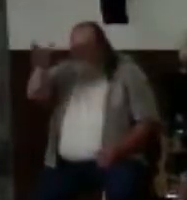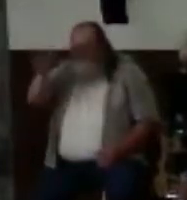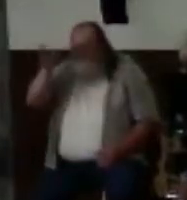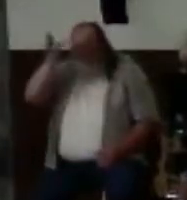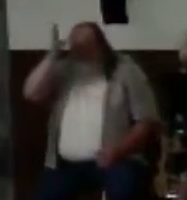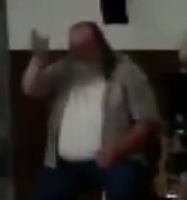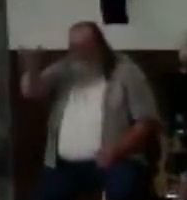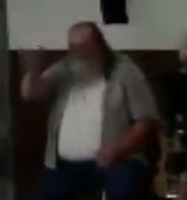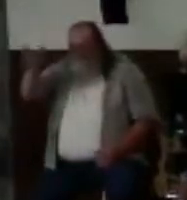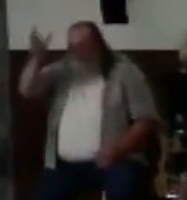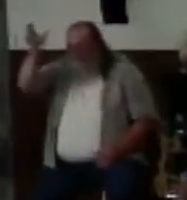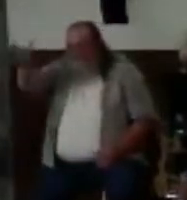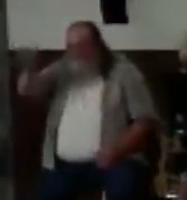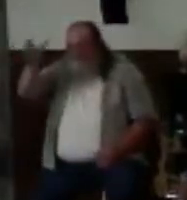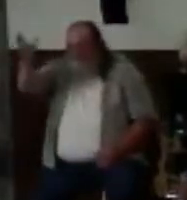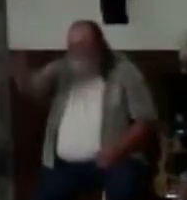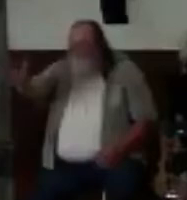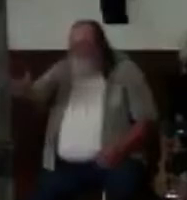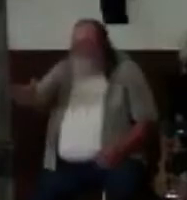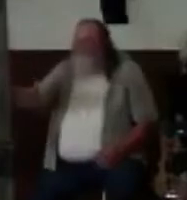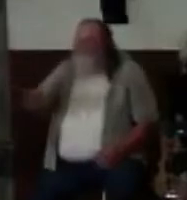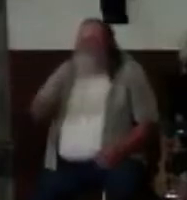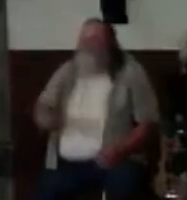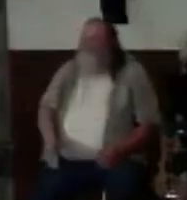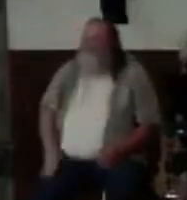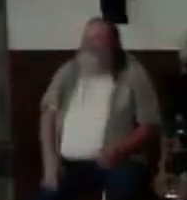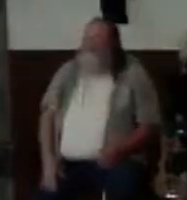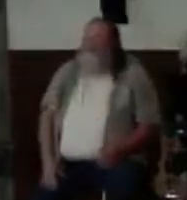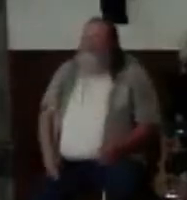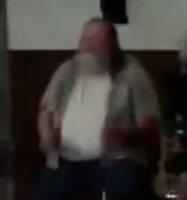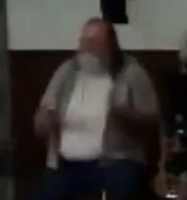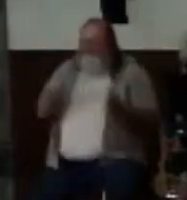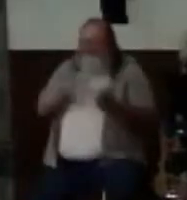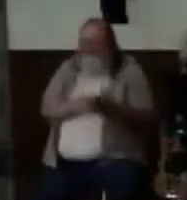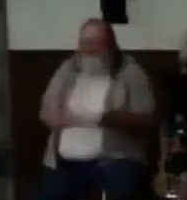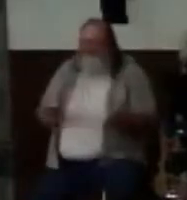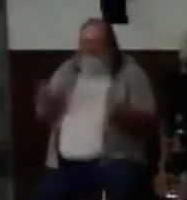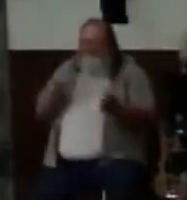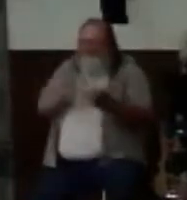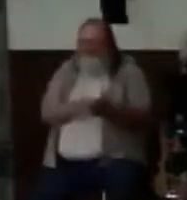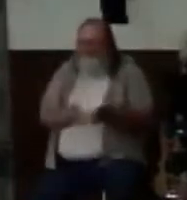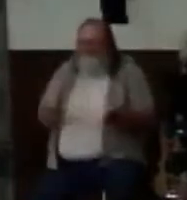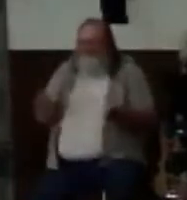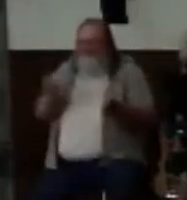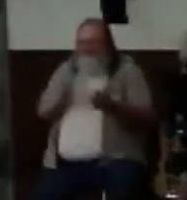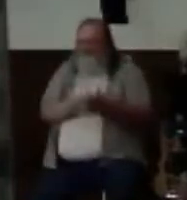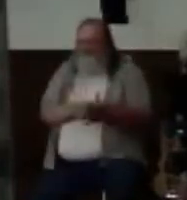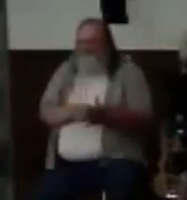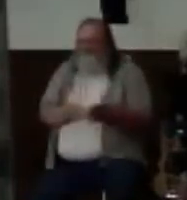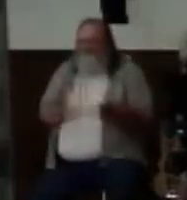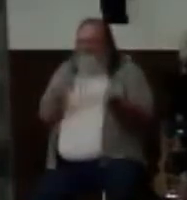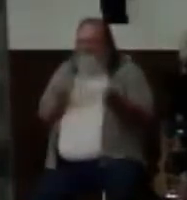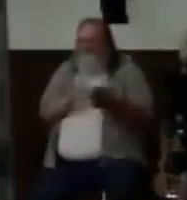women to that home to do it all over again. Tradition.